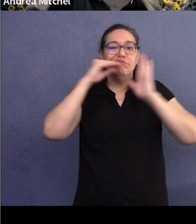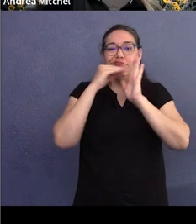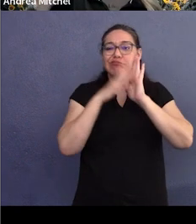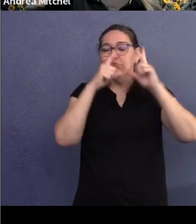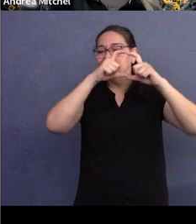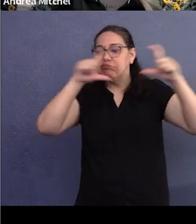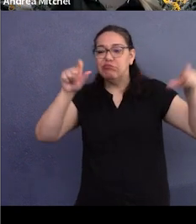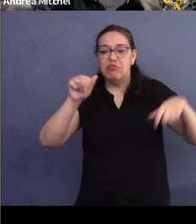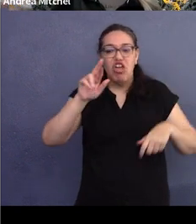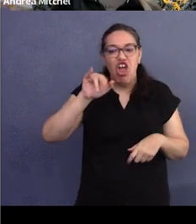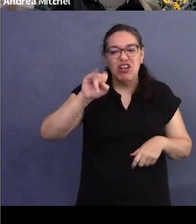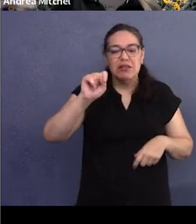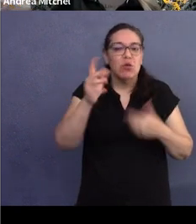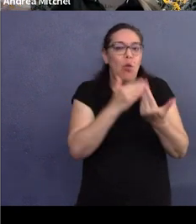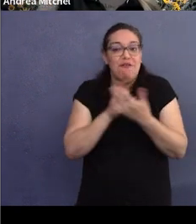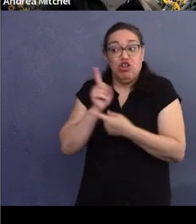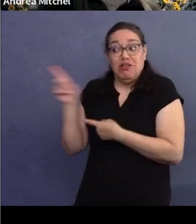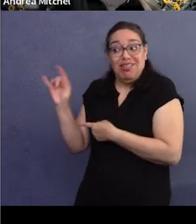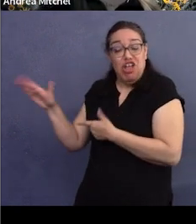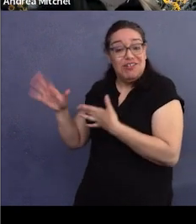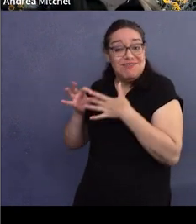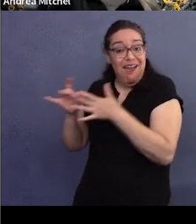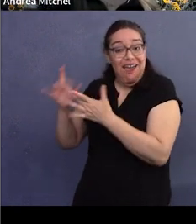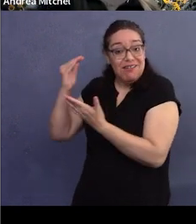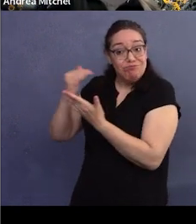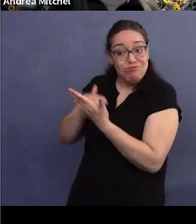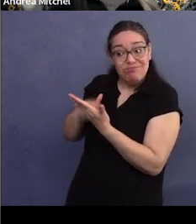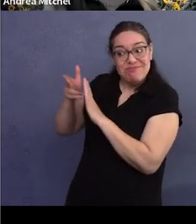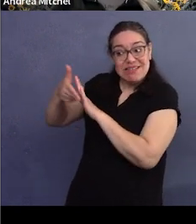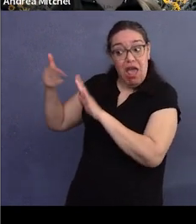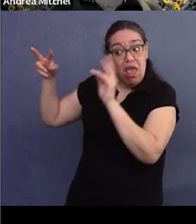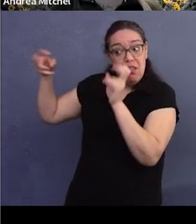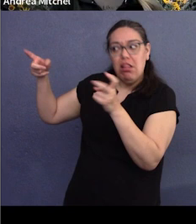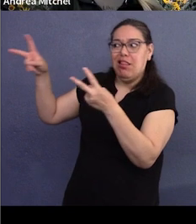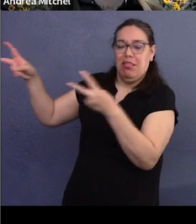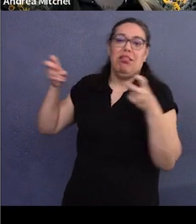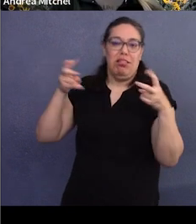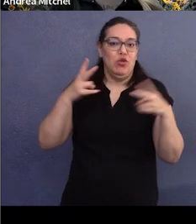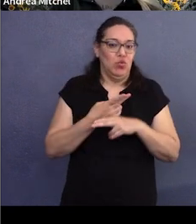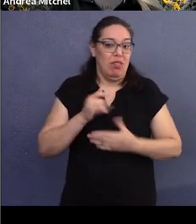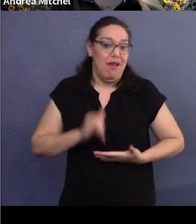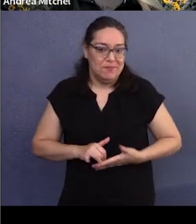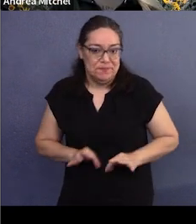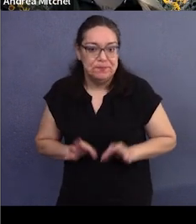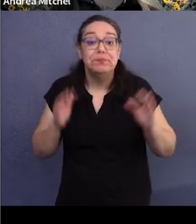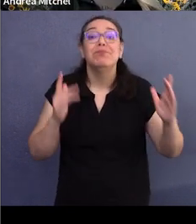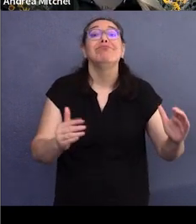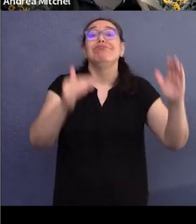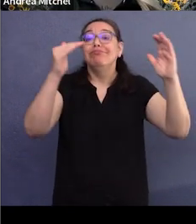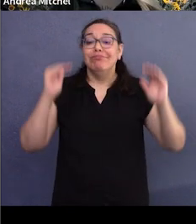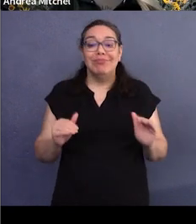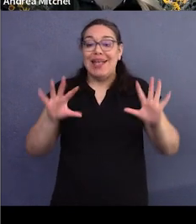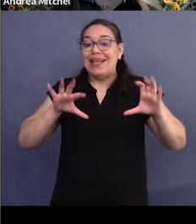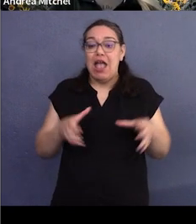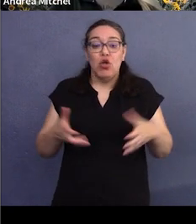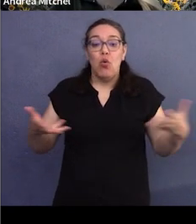title they use in the guidance, use that as the title. Then you would move on to the next category, which